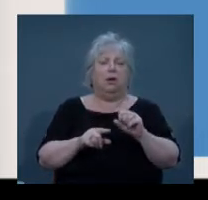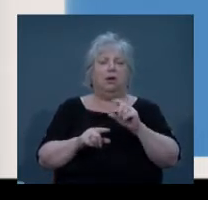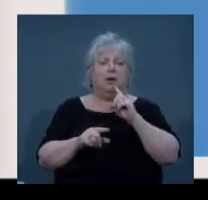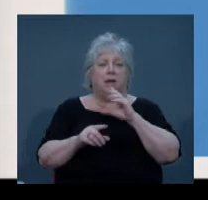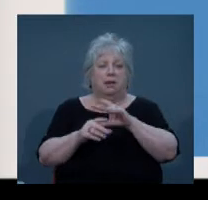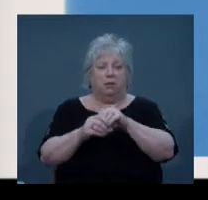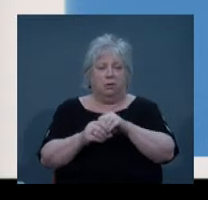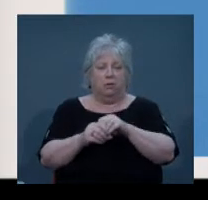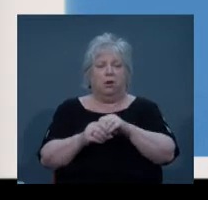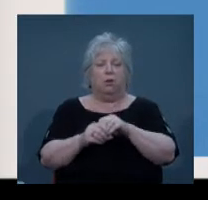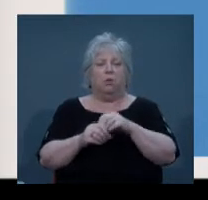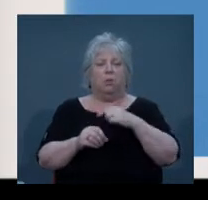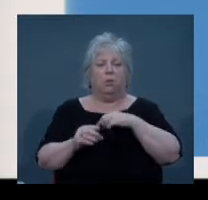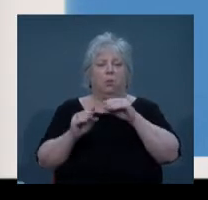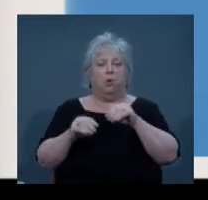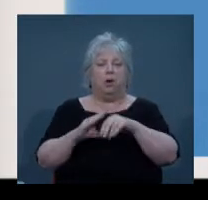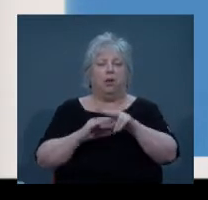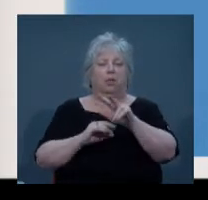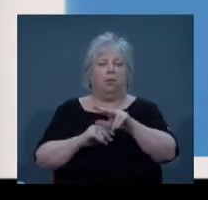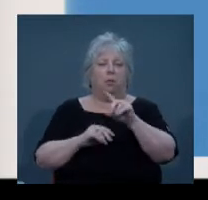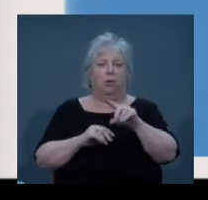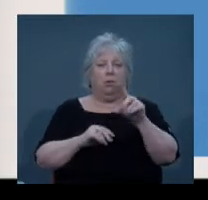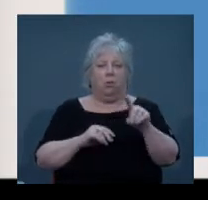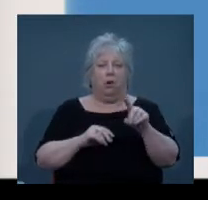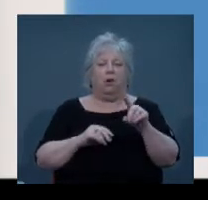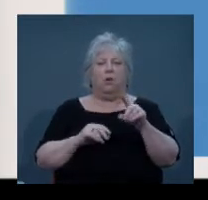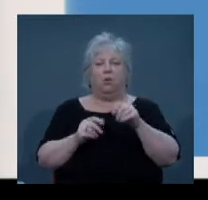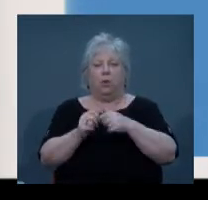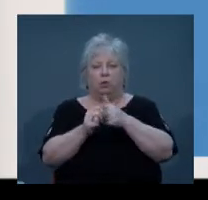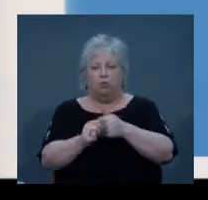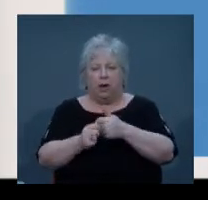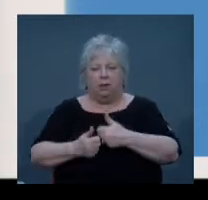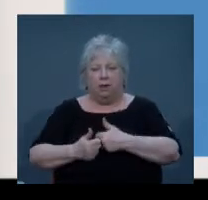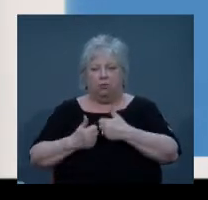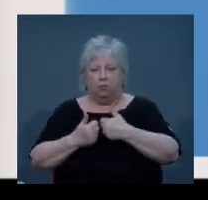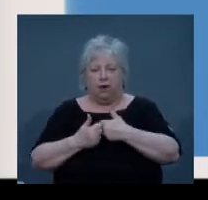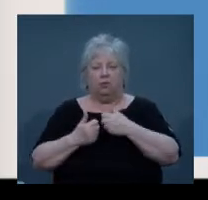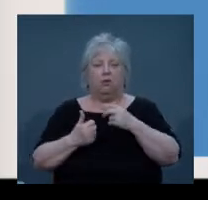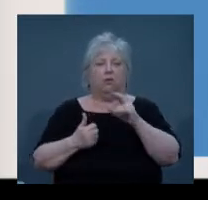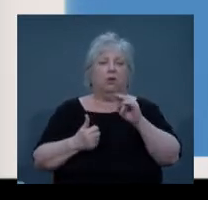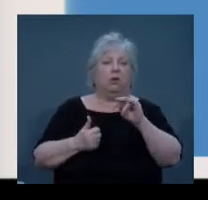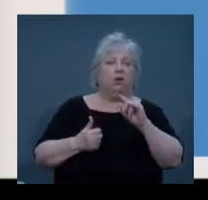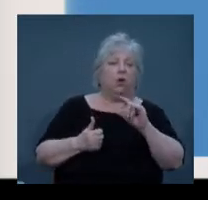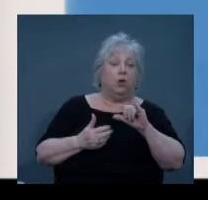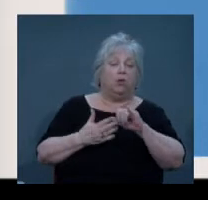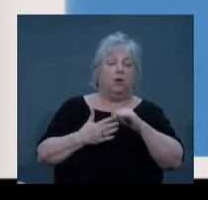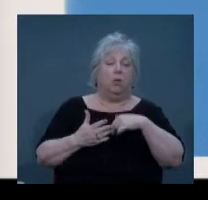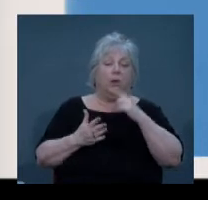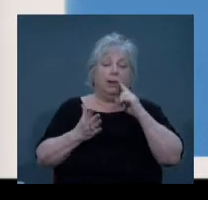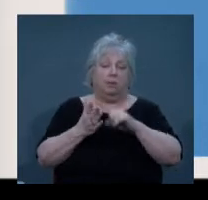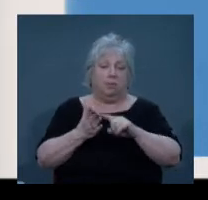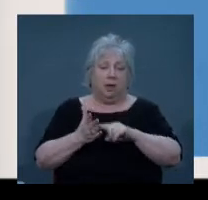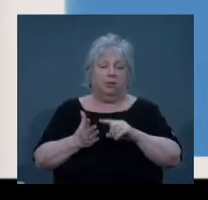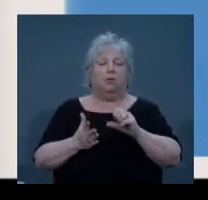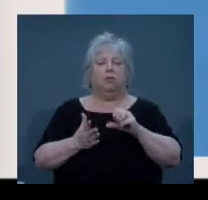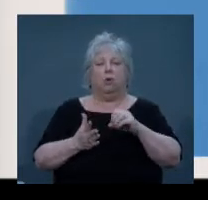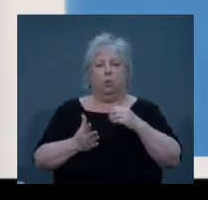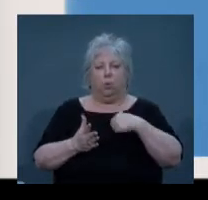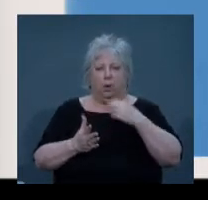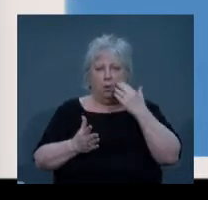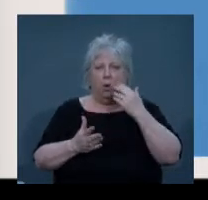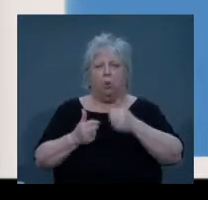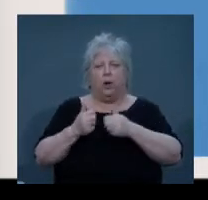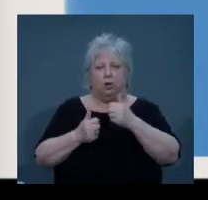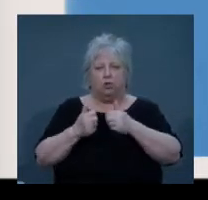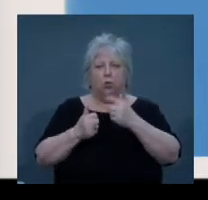We put it in 311. We track the addresses, the units that we inspected, so we know which ones we inspected at